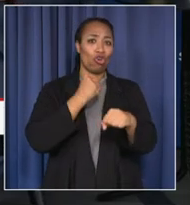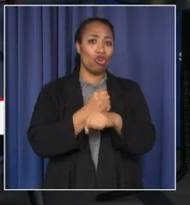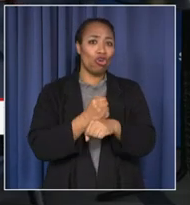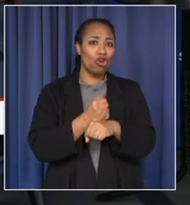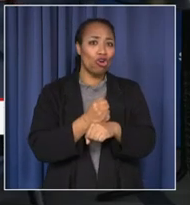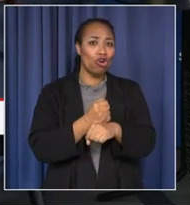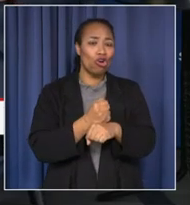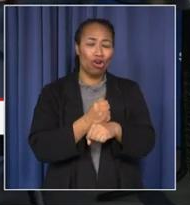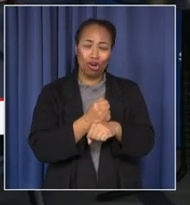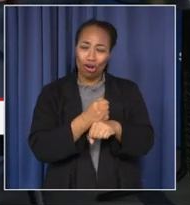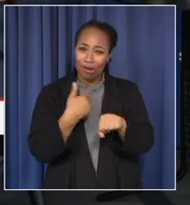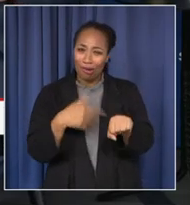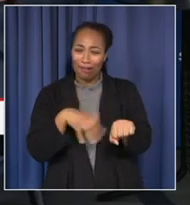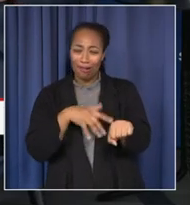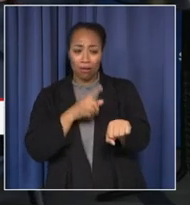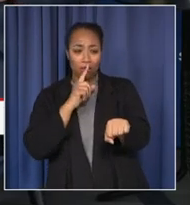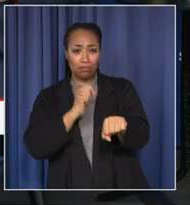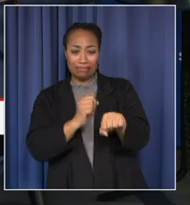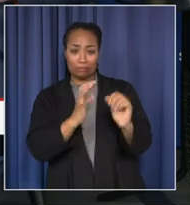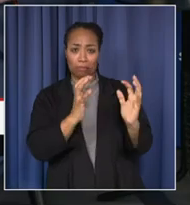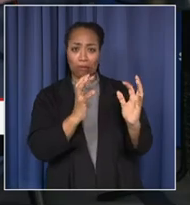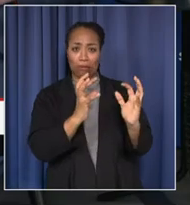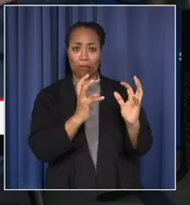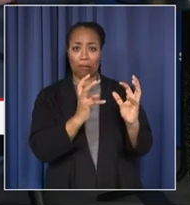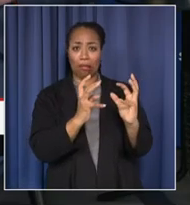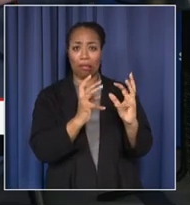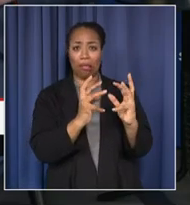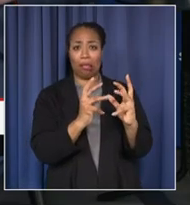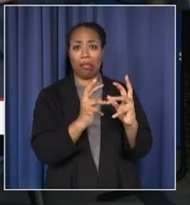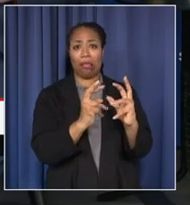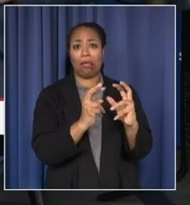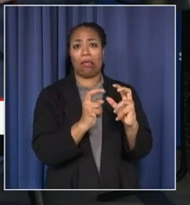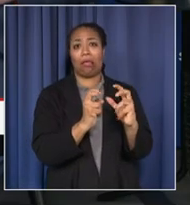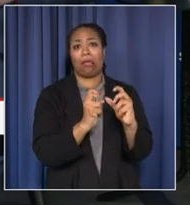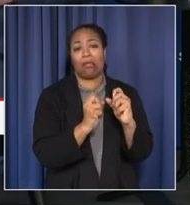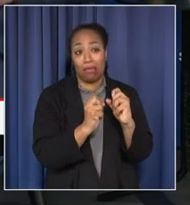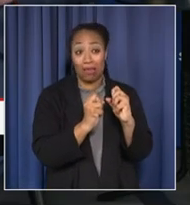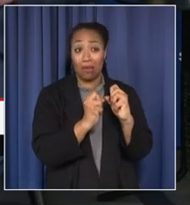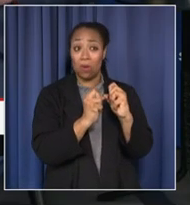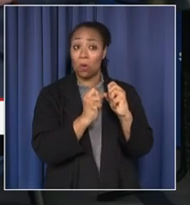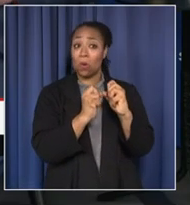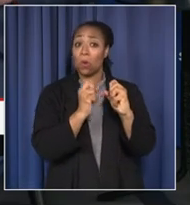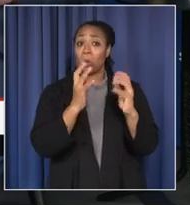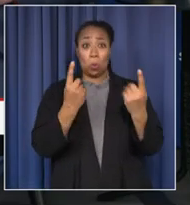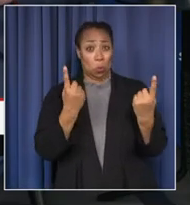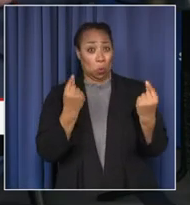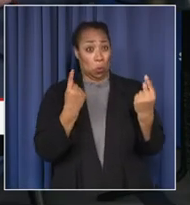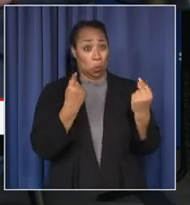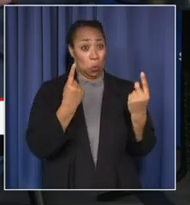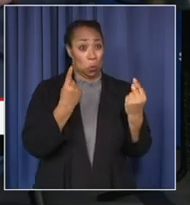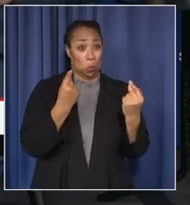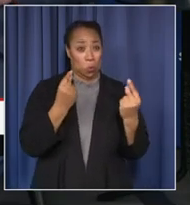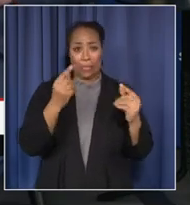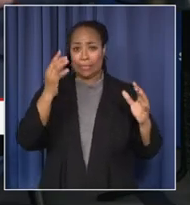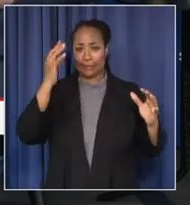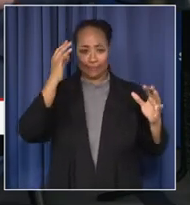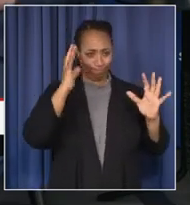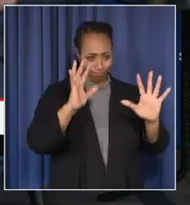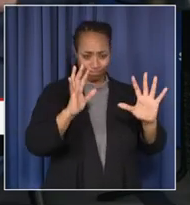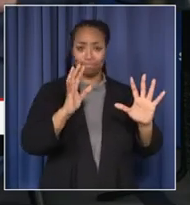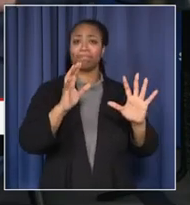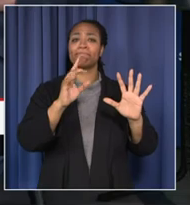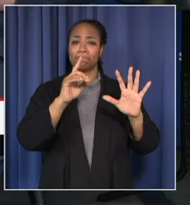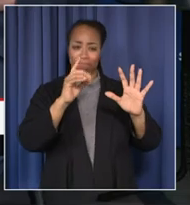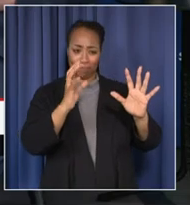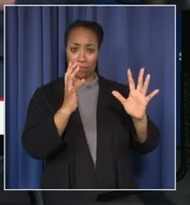down. We've begun the demolition. But the rest of the site is asphalt parking lots. And so the